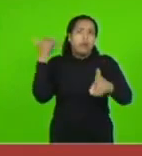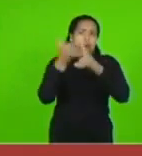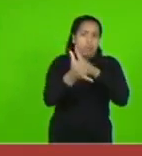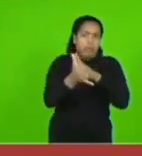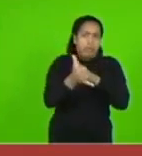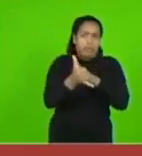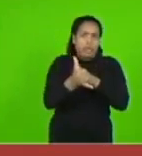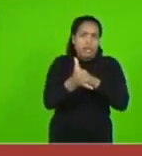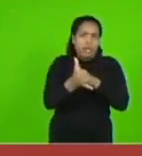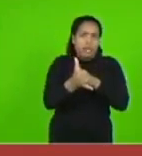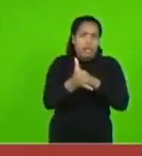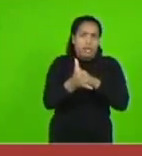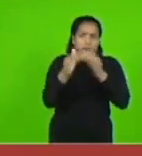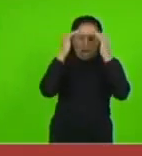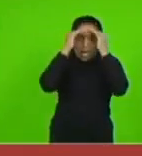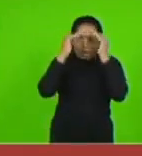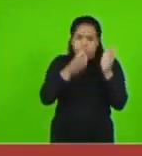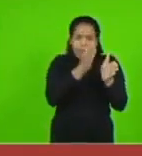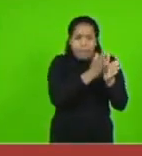today.